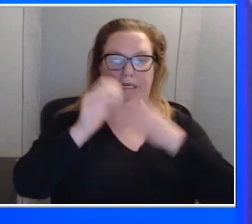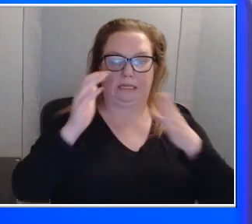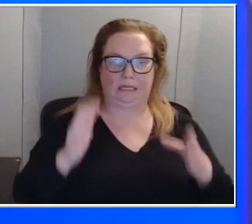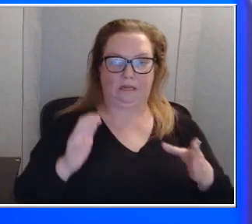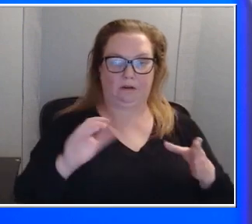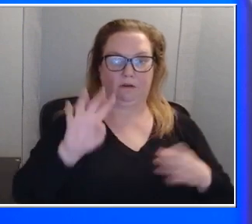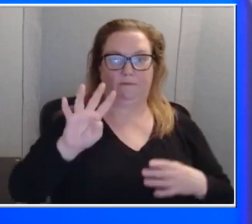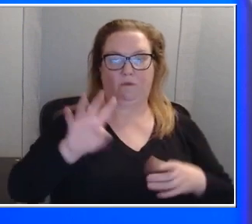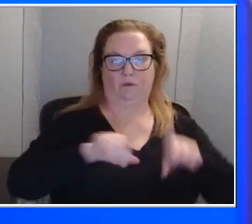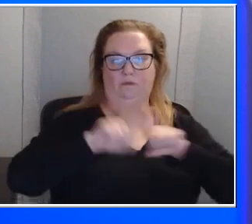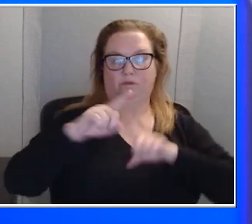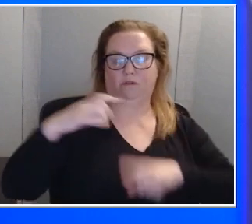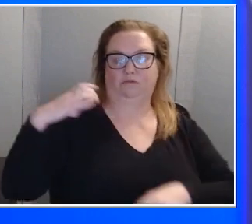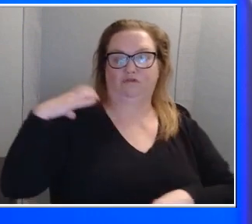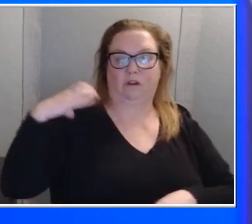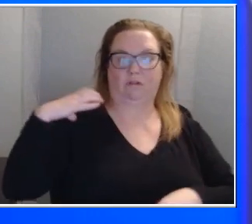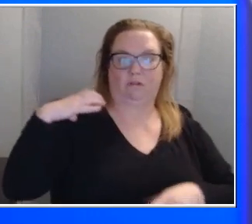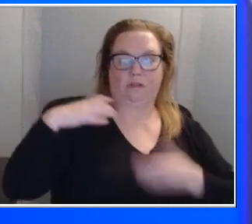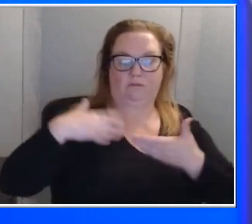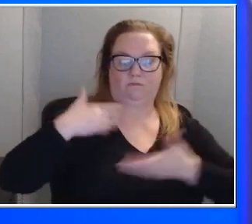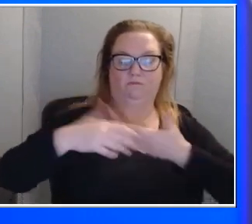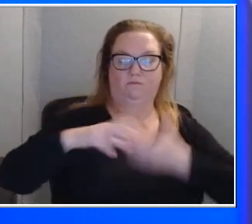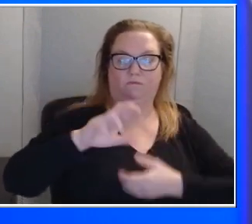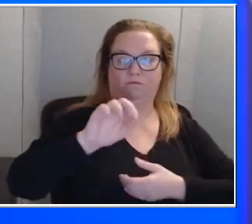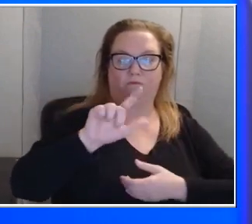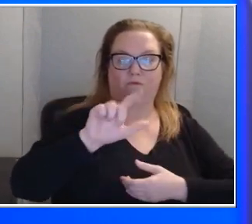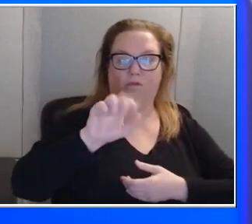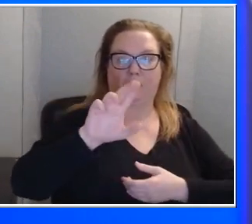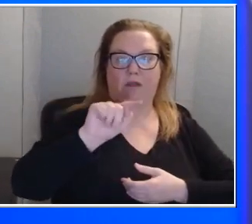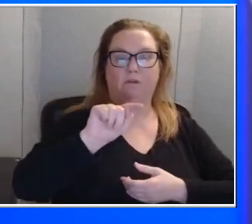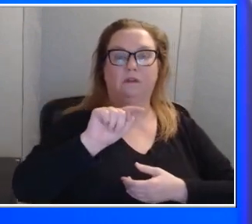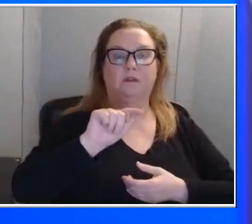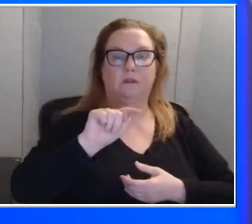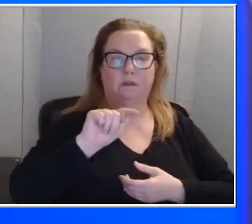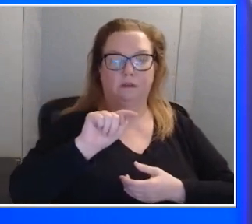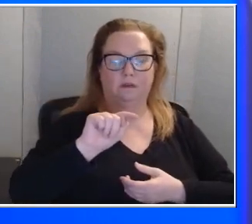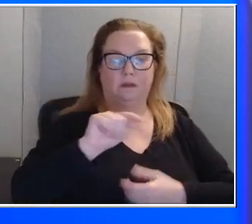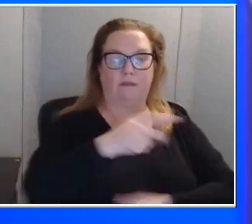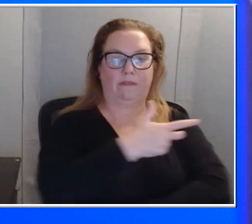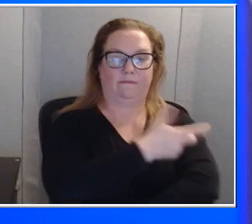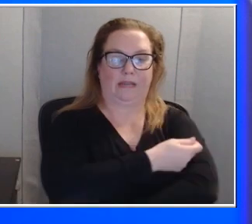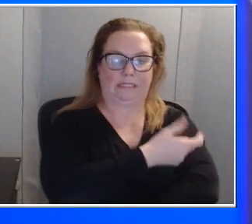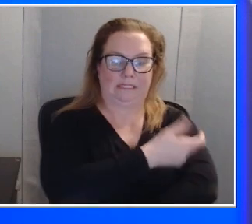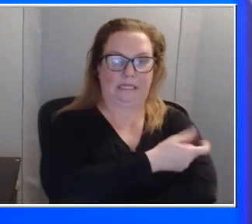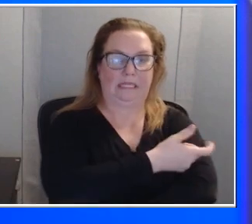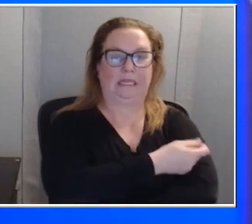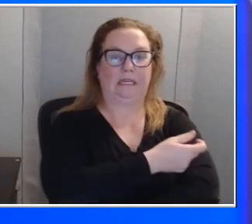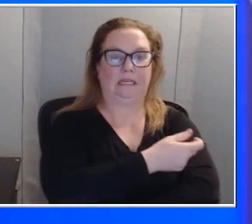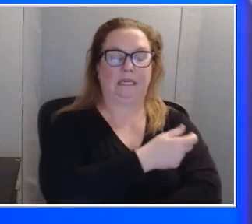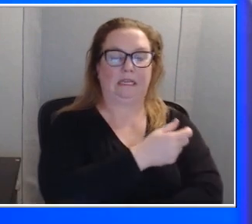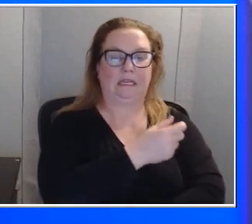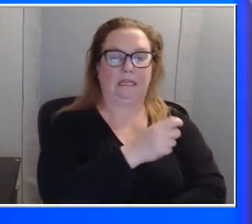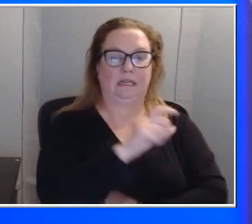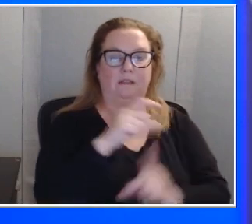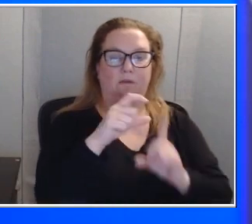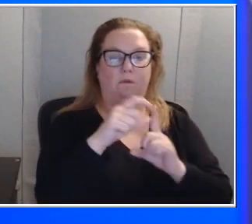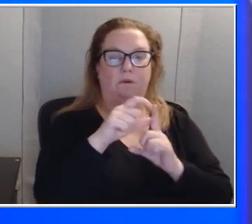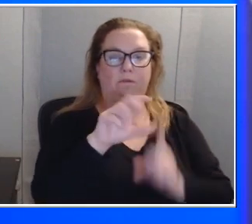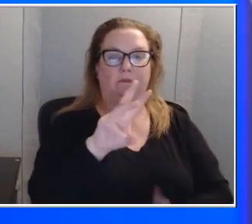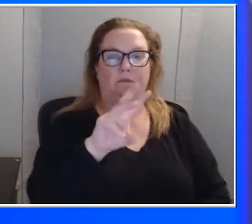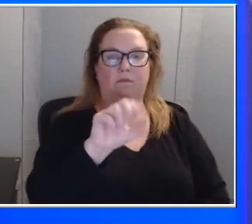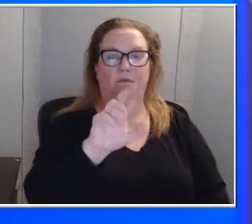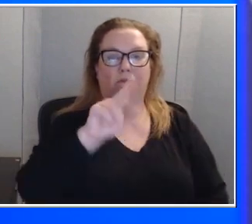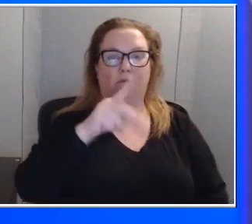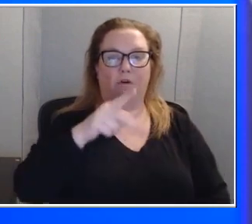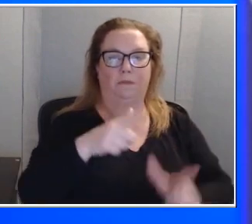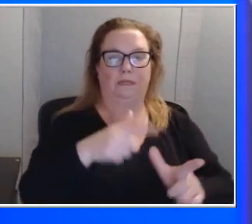general that led the rollout that Catherine talked about of the vaccine, the mere use of the word warp speed, I think, was